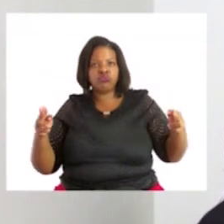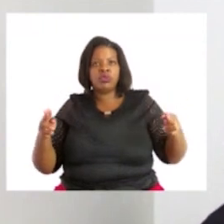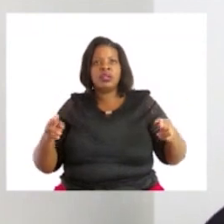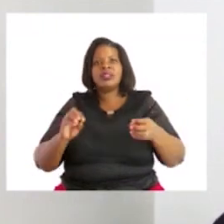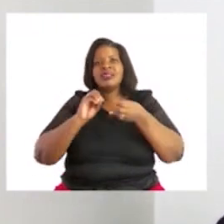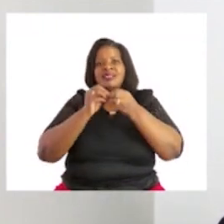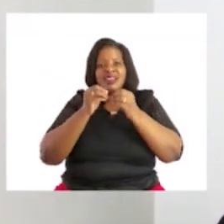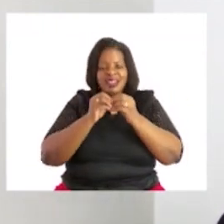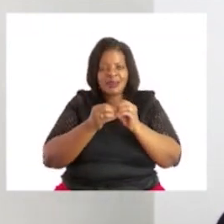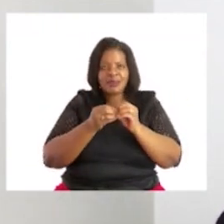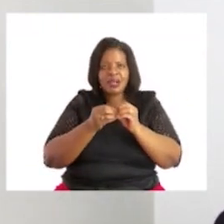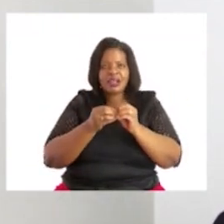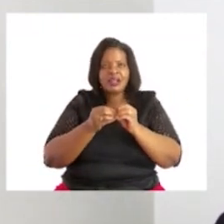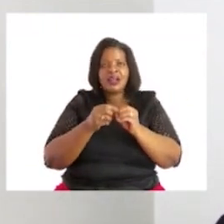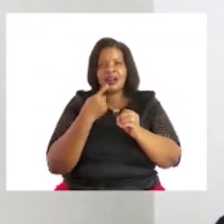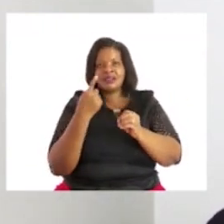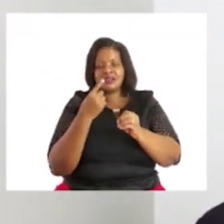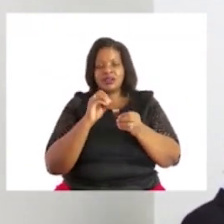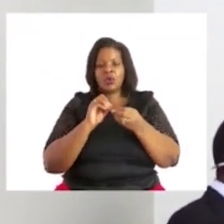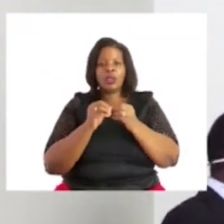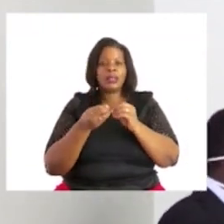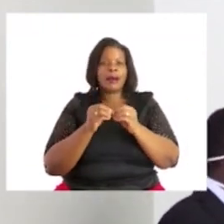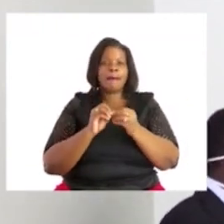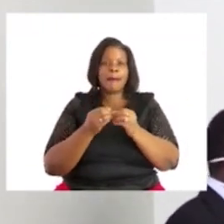is written as a single.